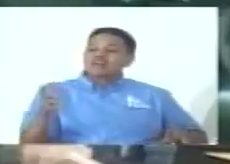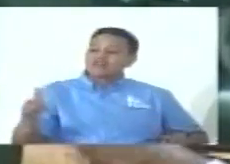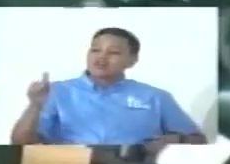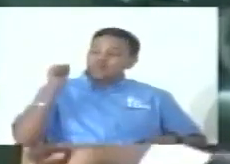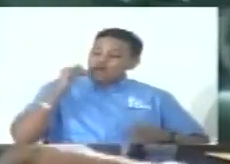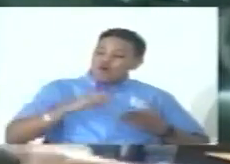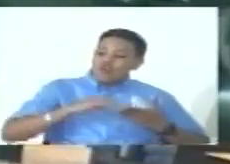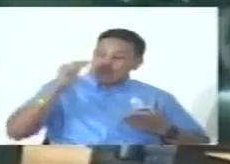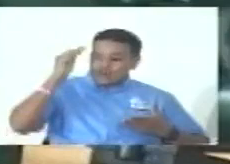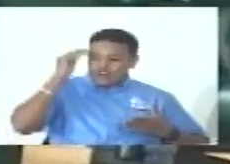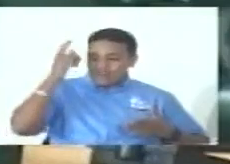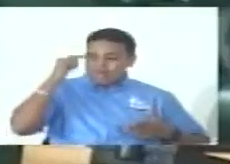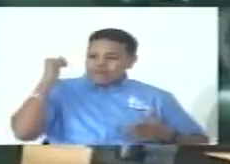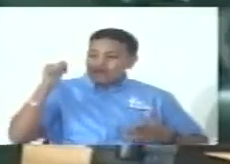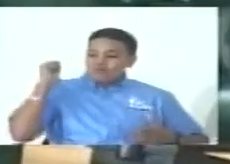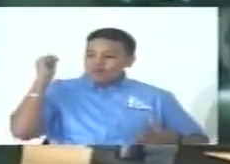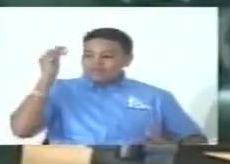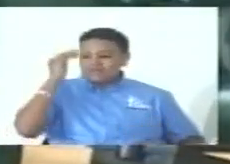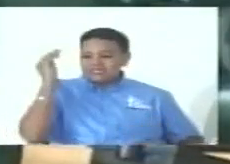because it won't be said.